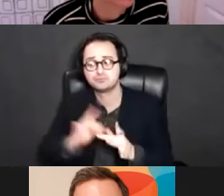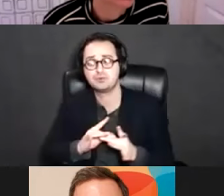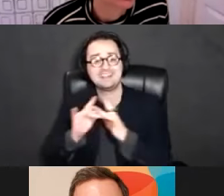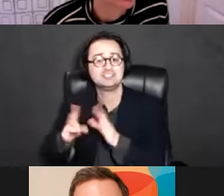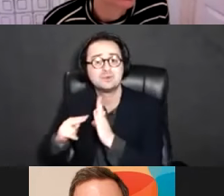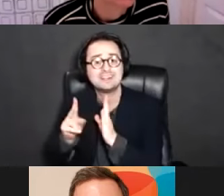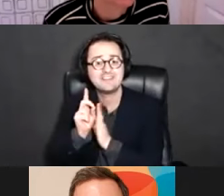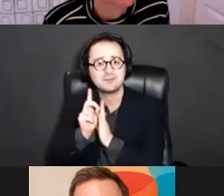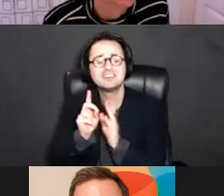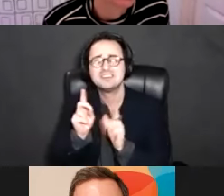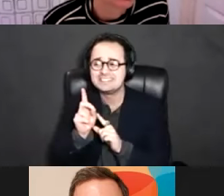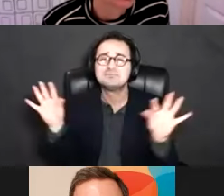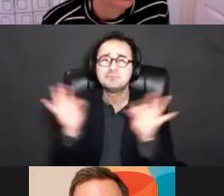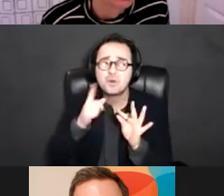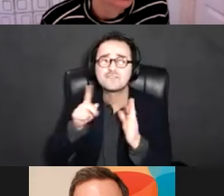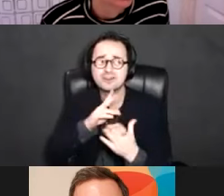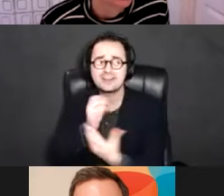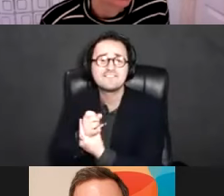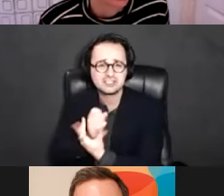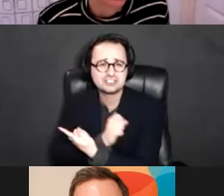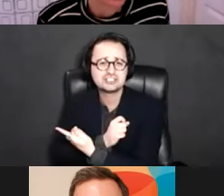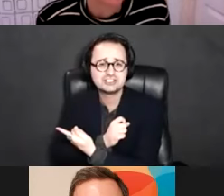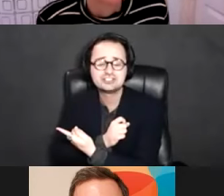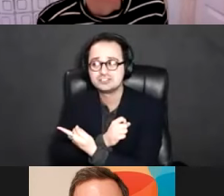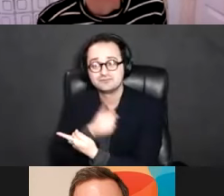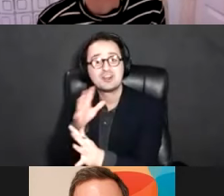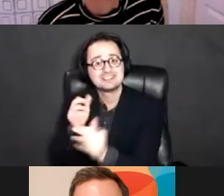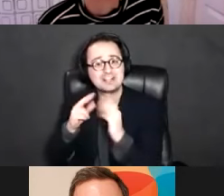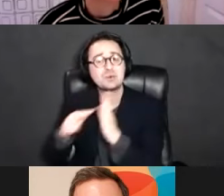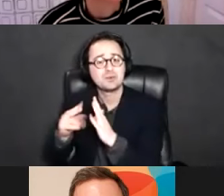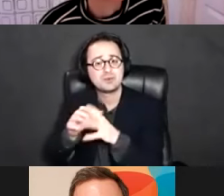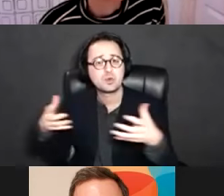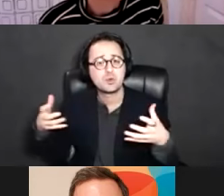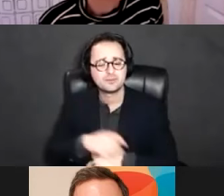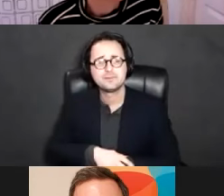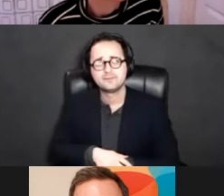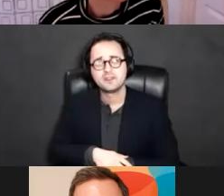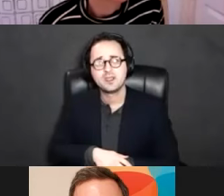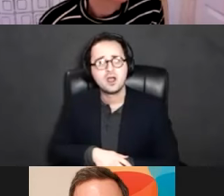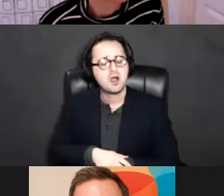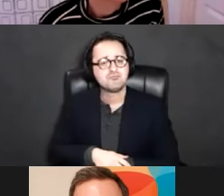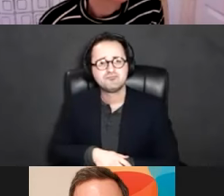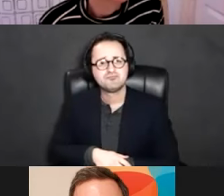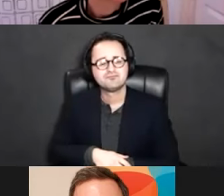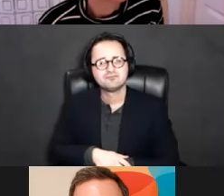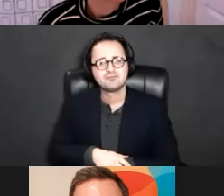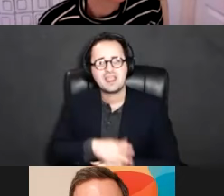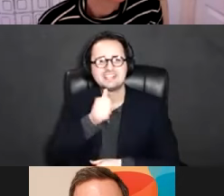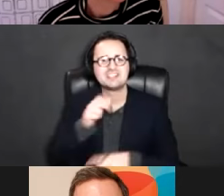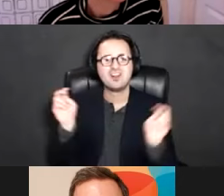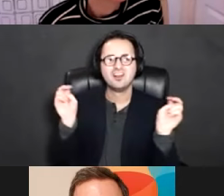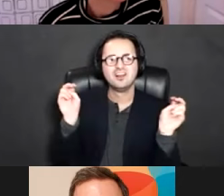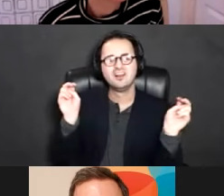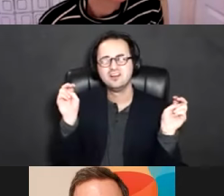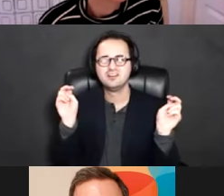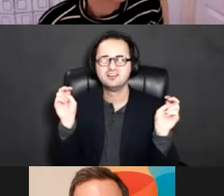important aspects of an intervention for accelerating reading growth. but they're not what we think of as like, you know, the